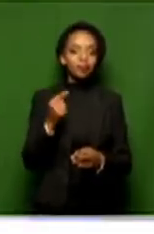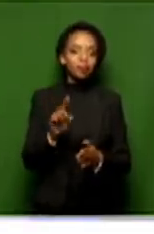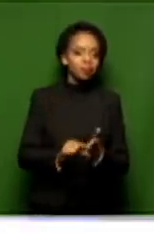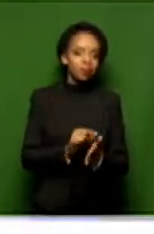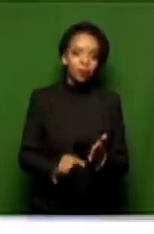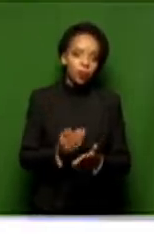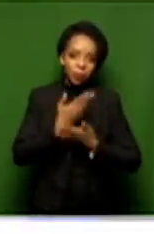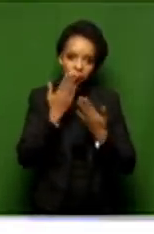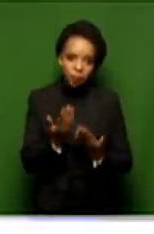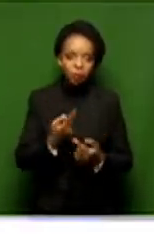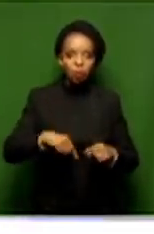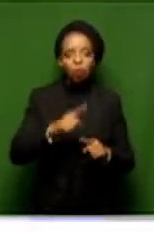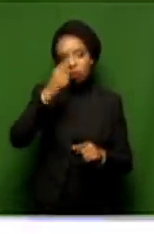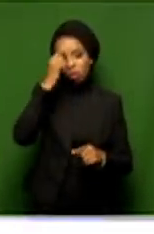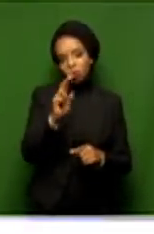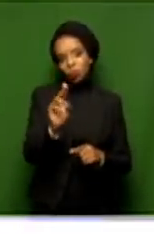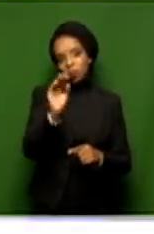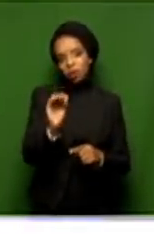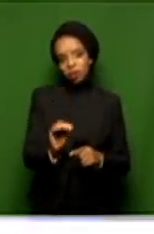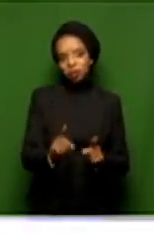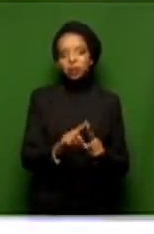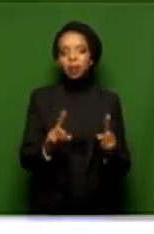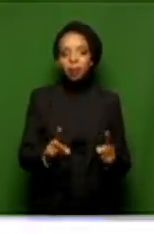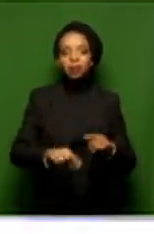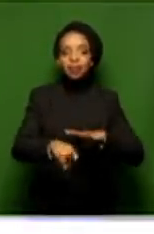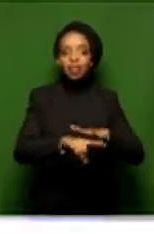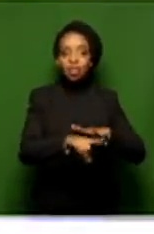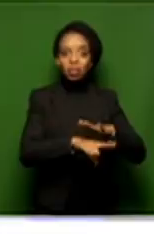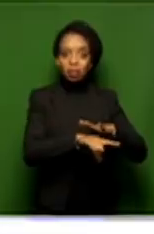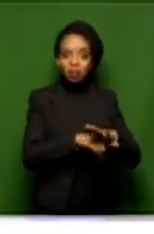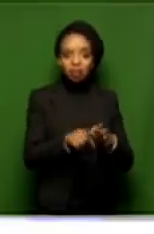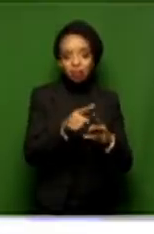about 2% for them at 5% of voting districts counted.